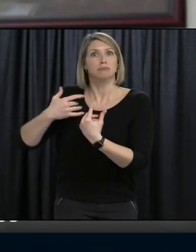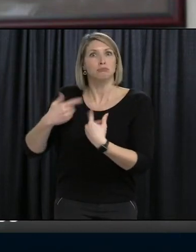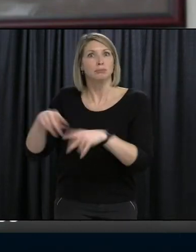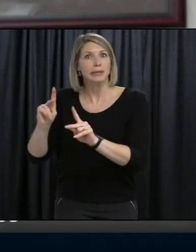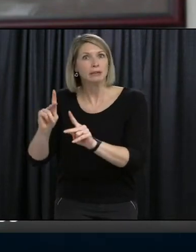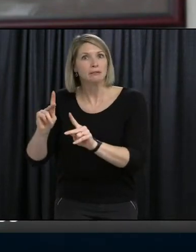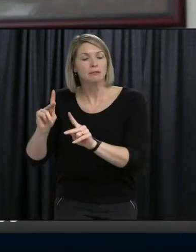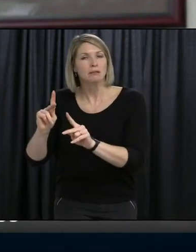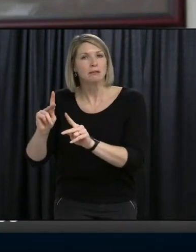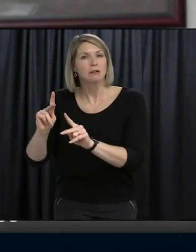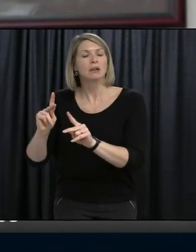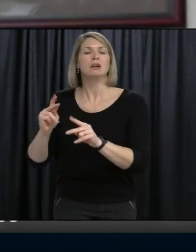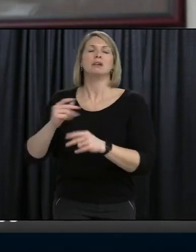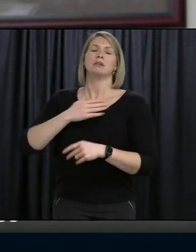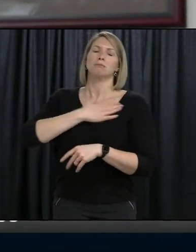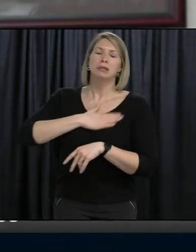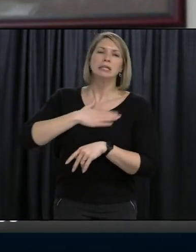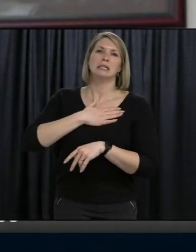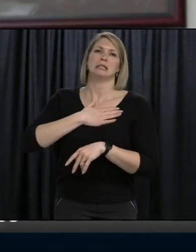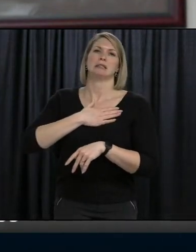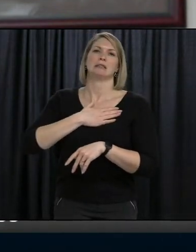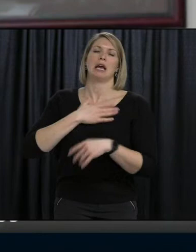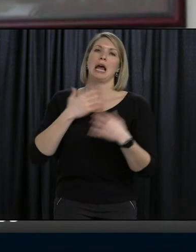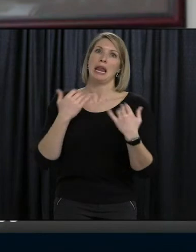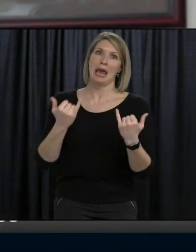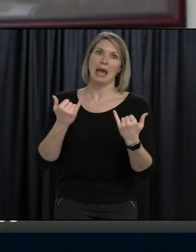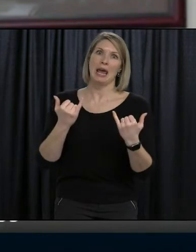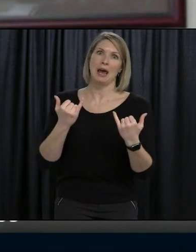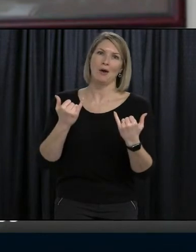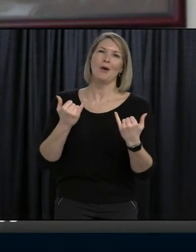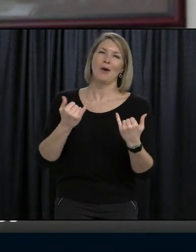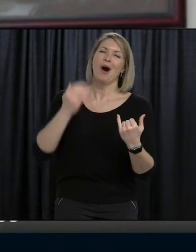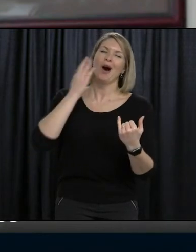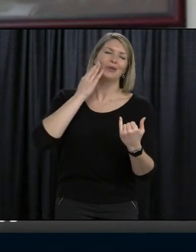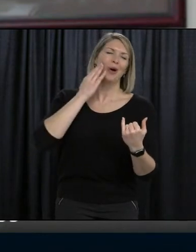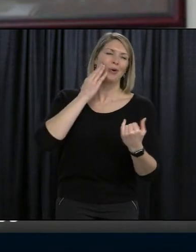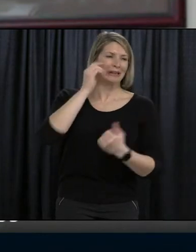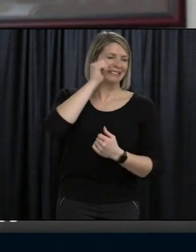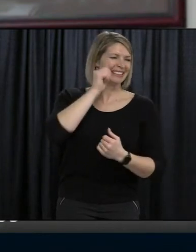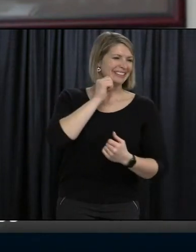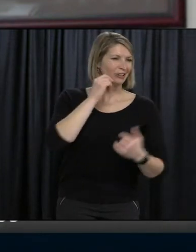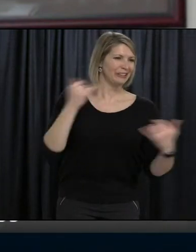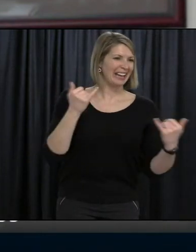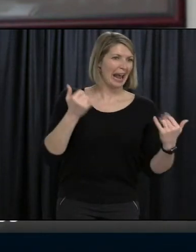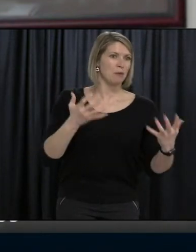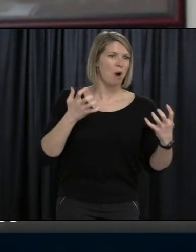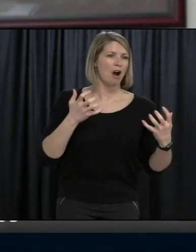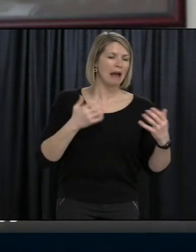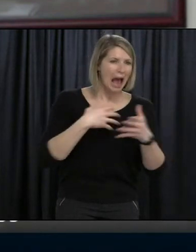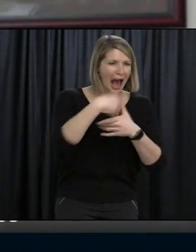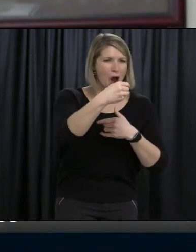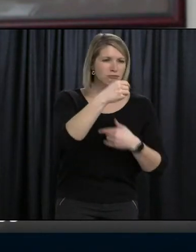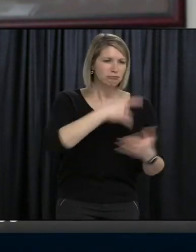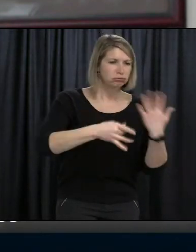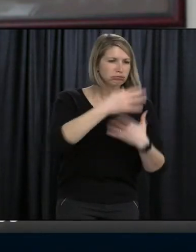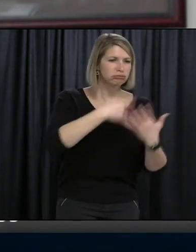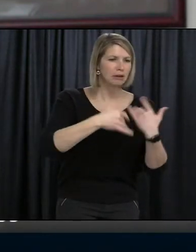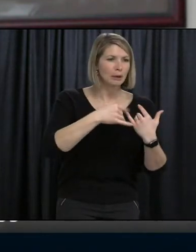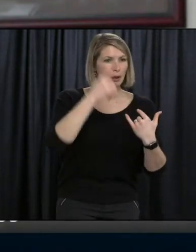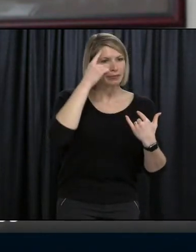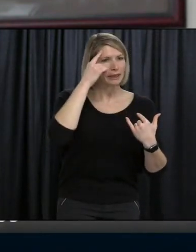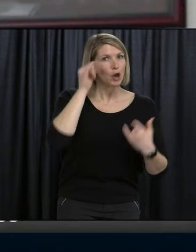well, teens do today what we all did when we were teenagers too. And we all think at that age we're going to live